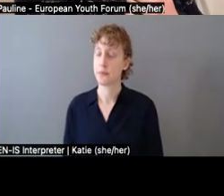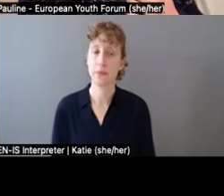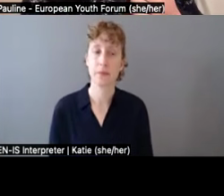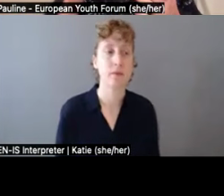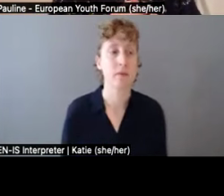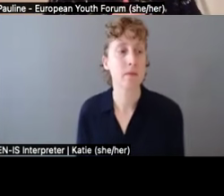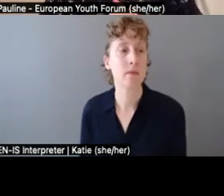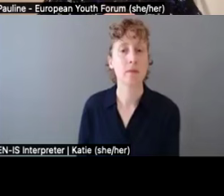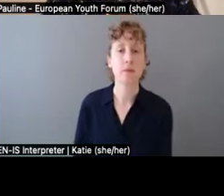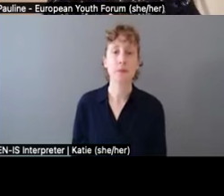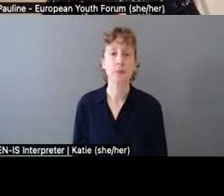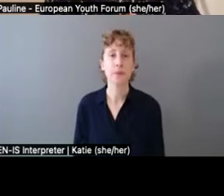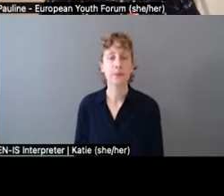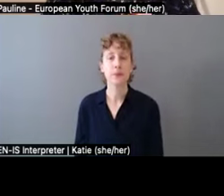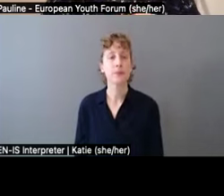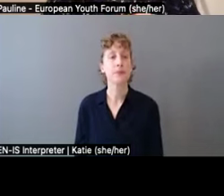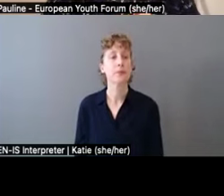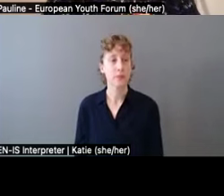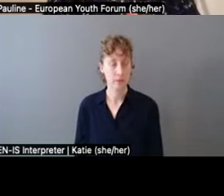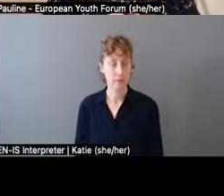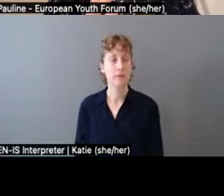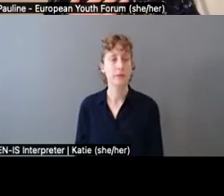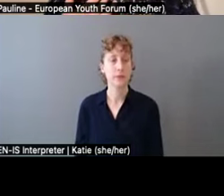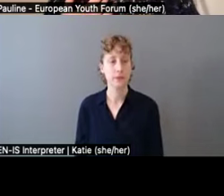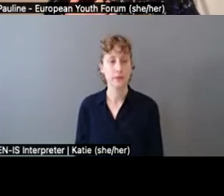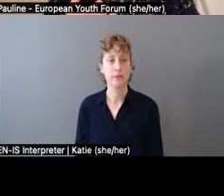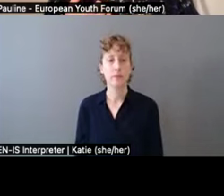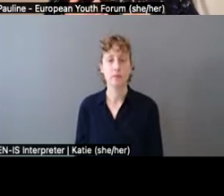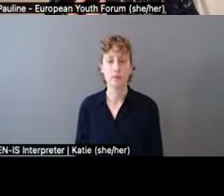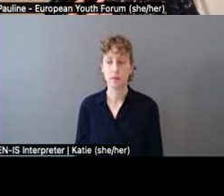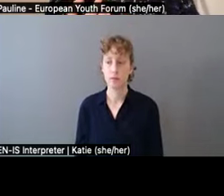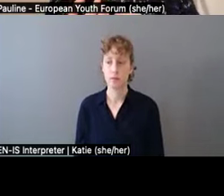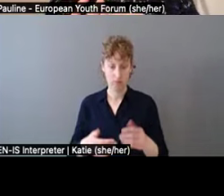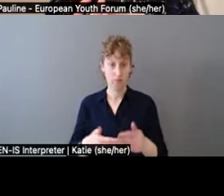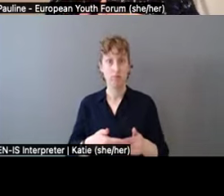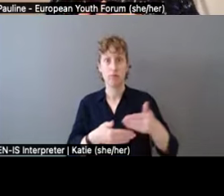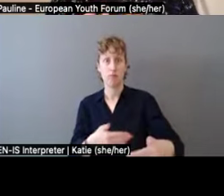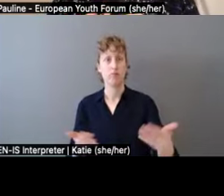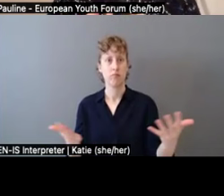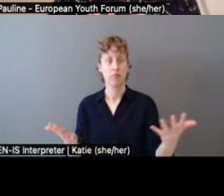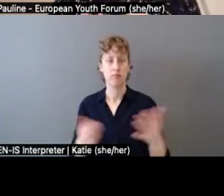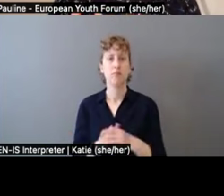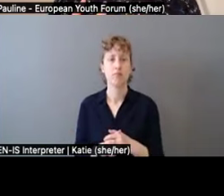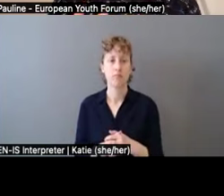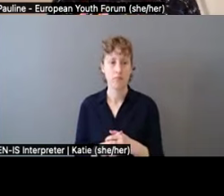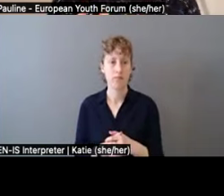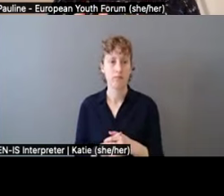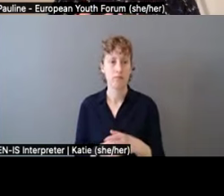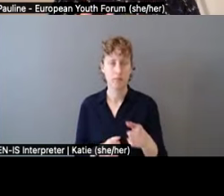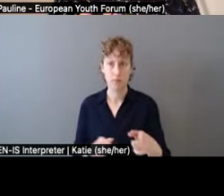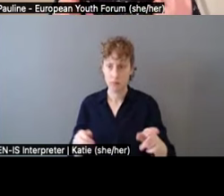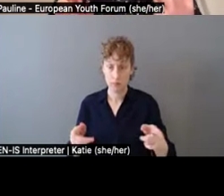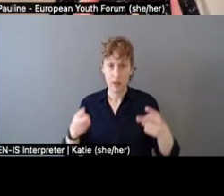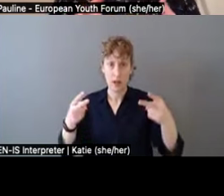So in terms of the next steps, so make sure that you have a consortium. So as you know, you